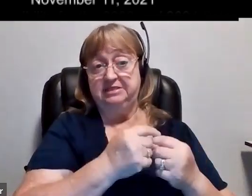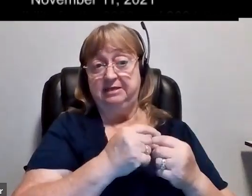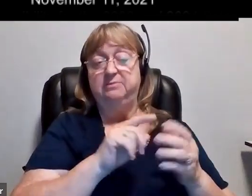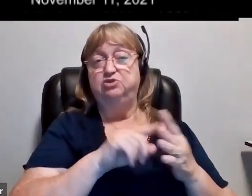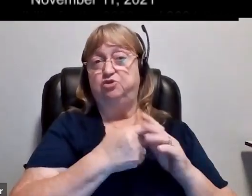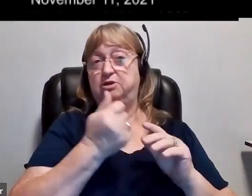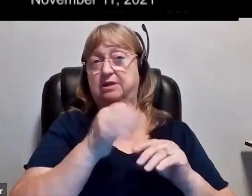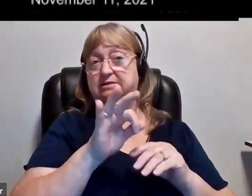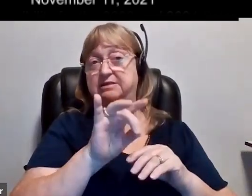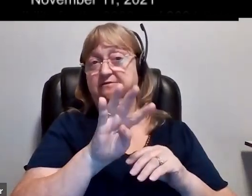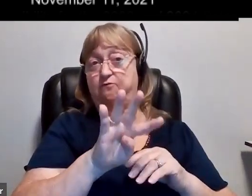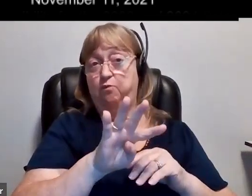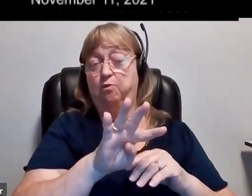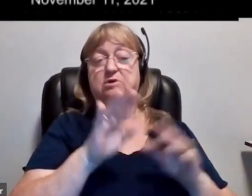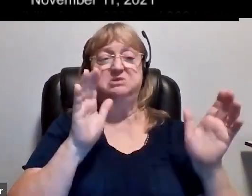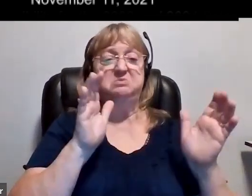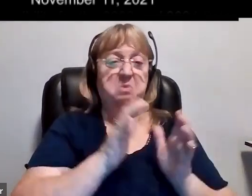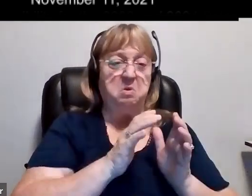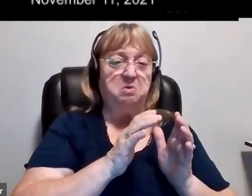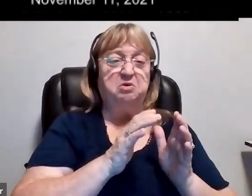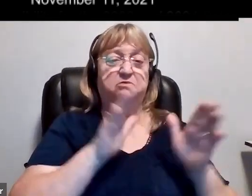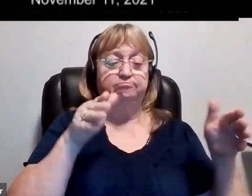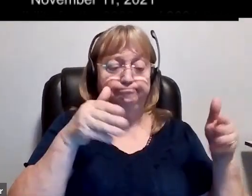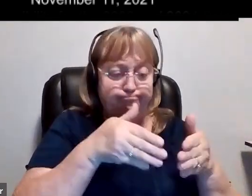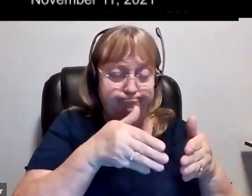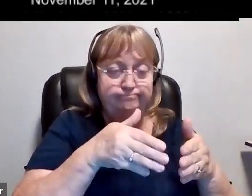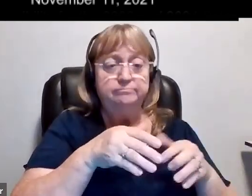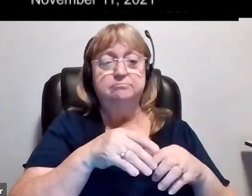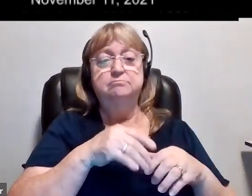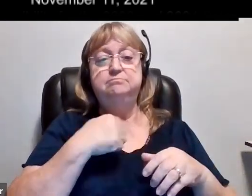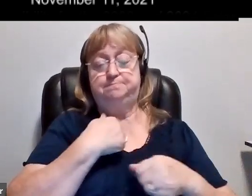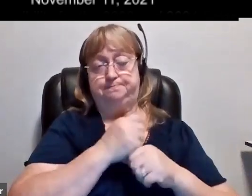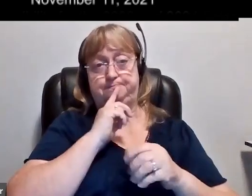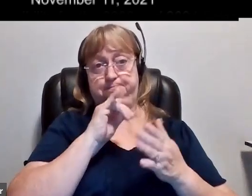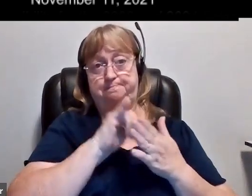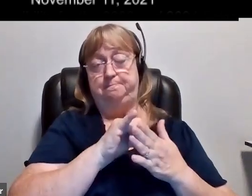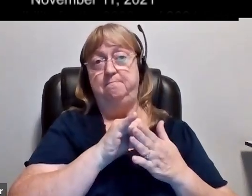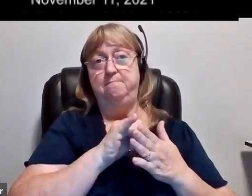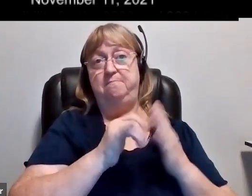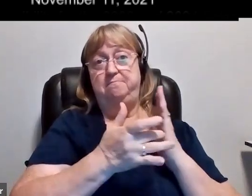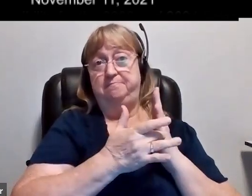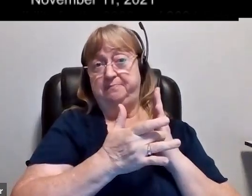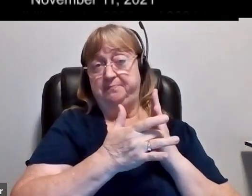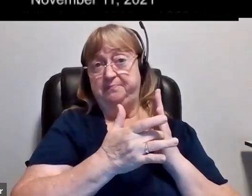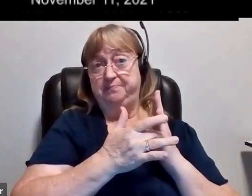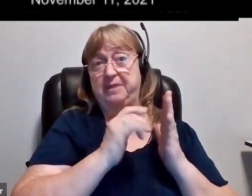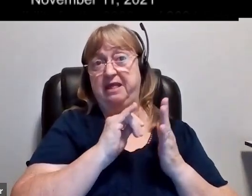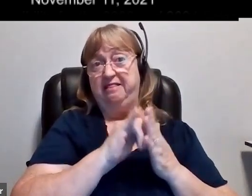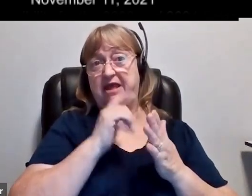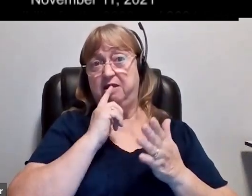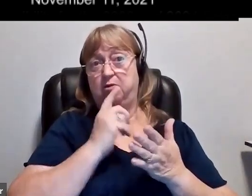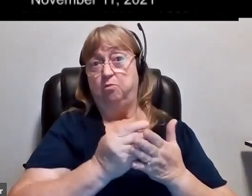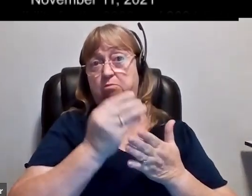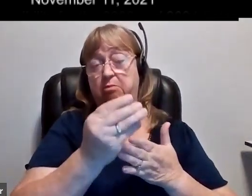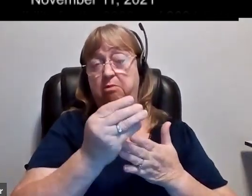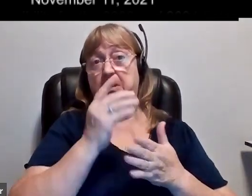in 1984, much smaller, much narrower focus, where we make sure that the technology that is procured,